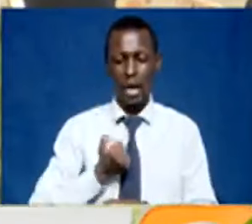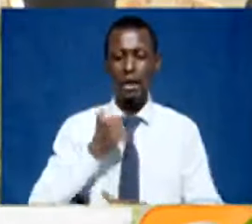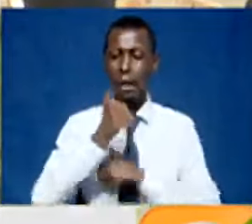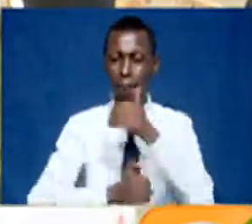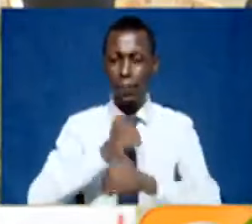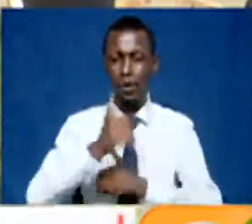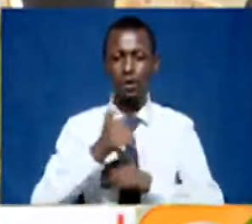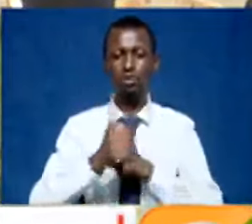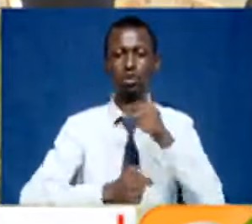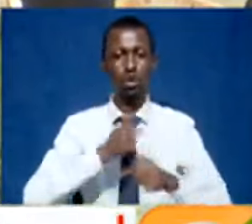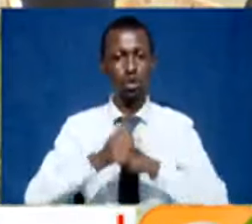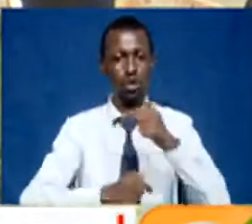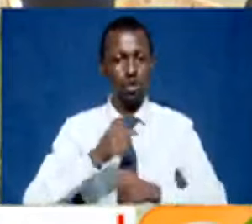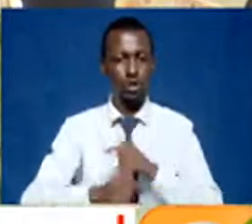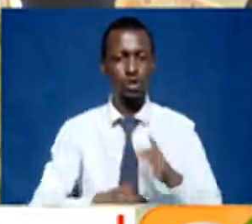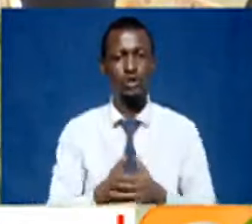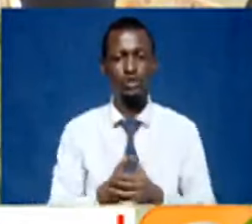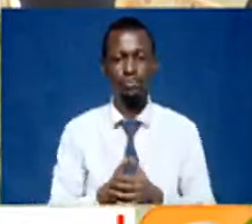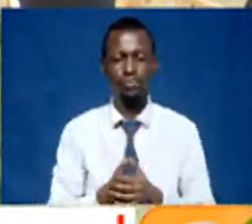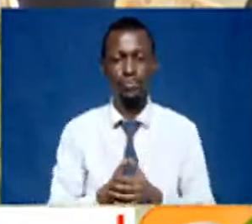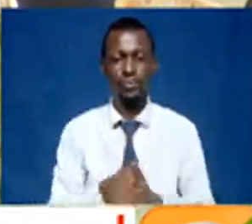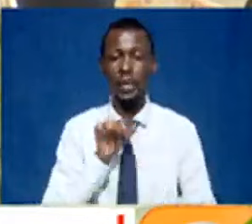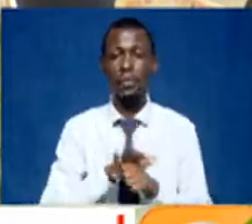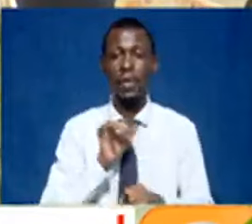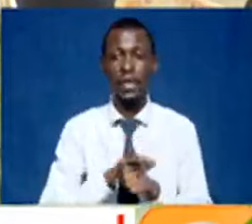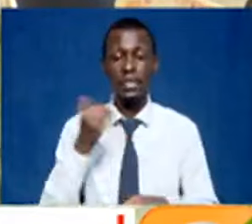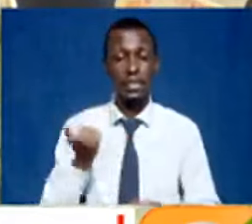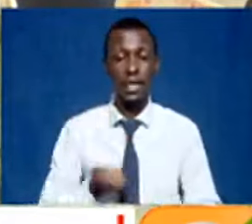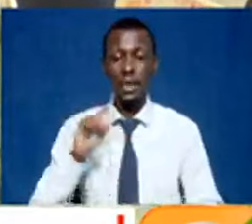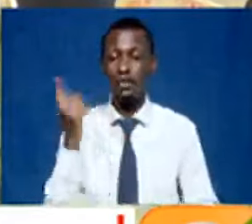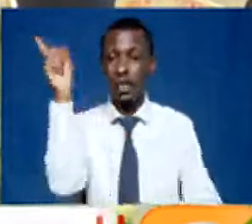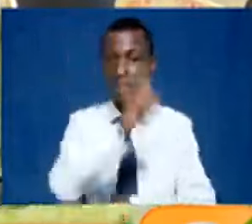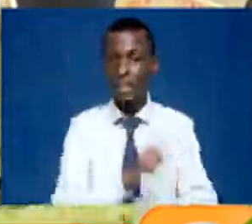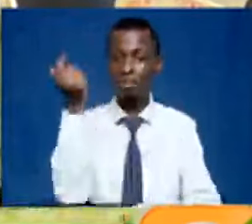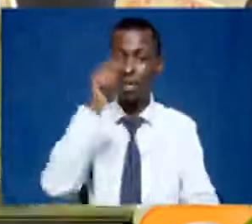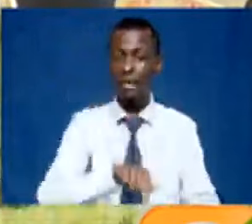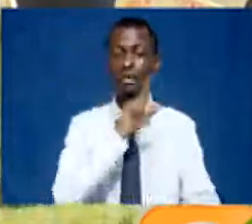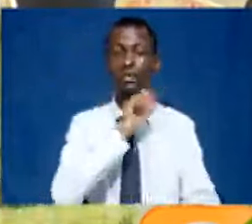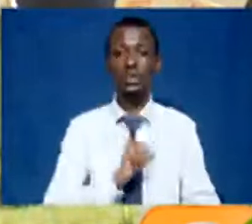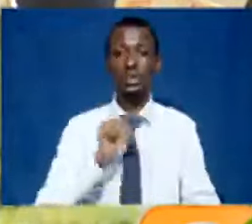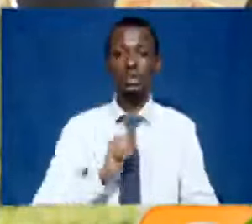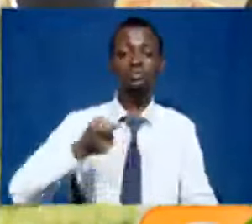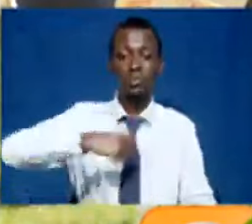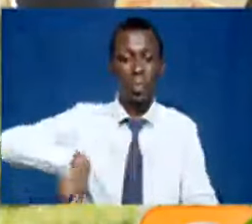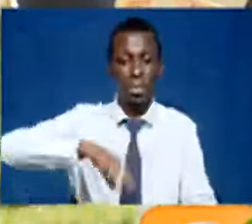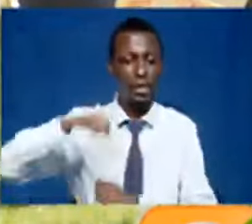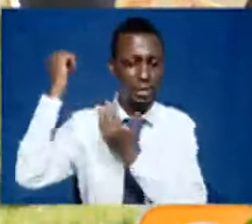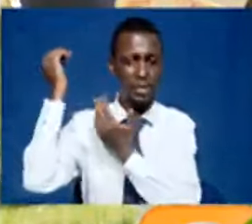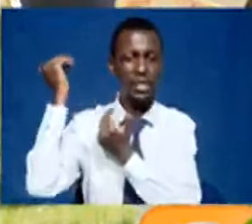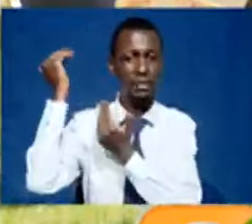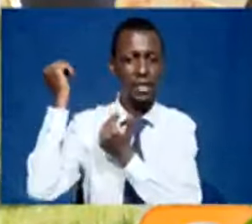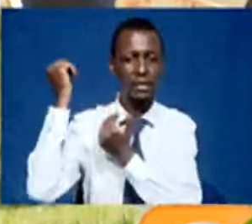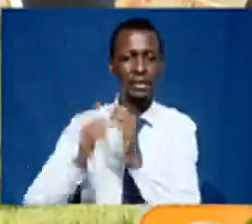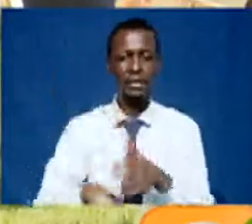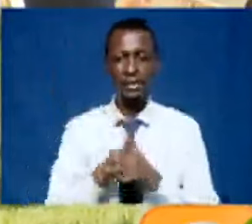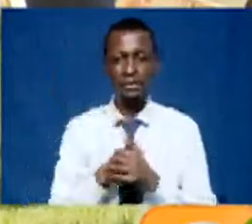process. The first day, majority of the girls will have come, and our expectation is that we will have